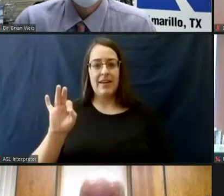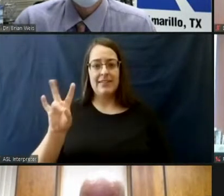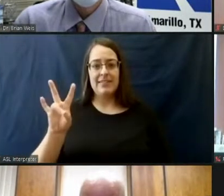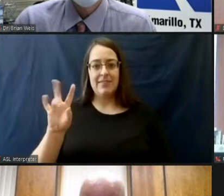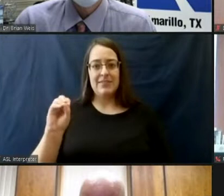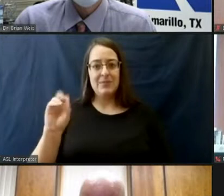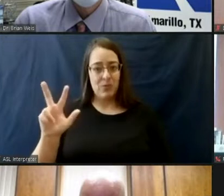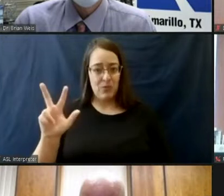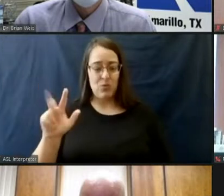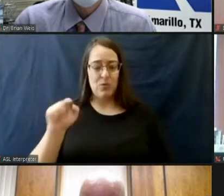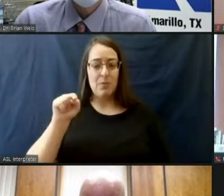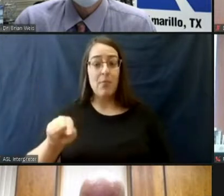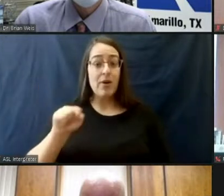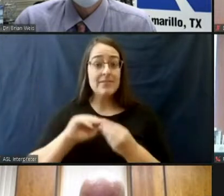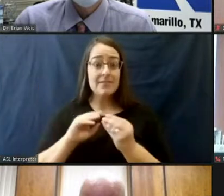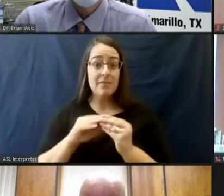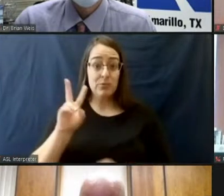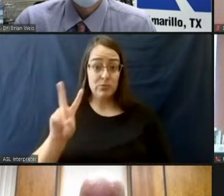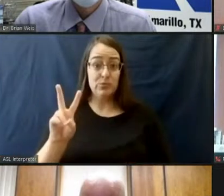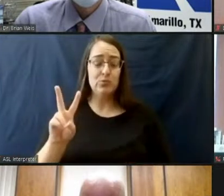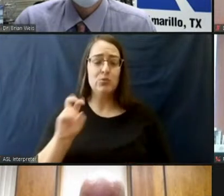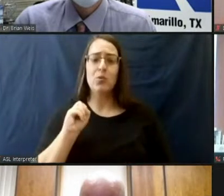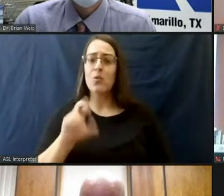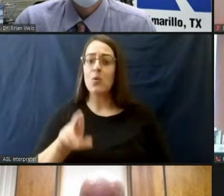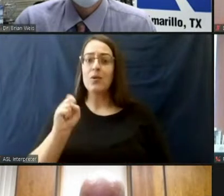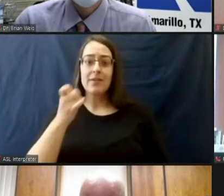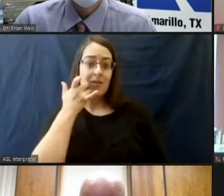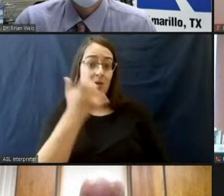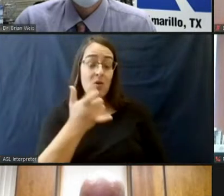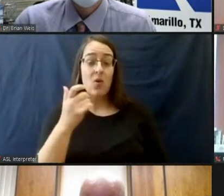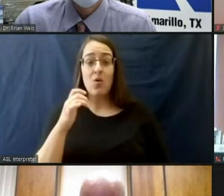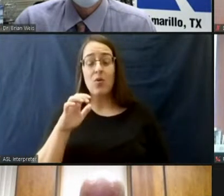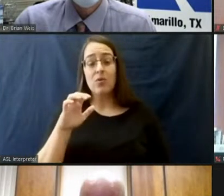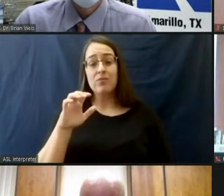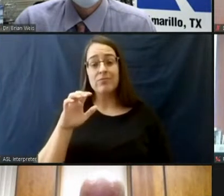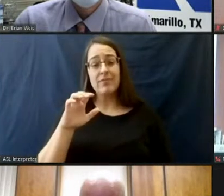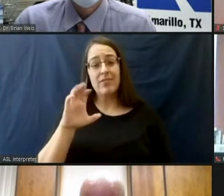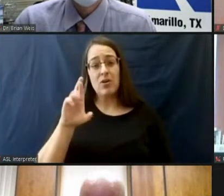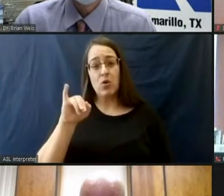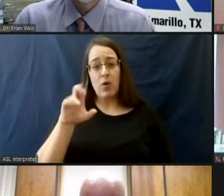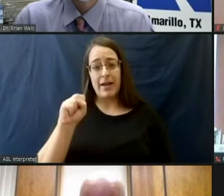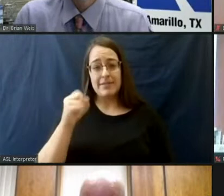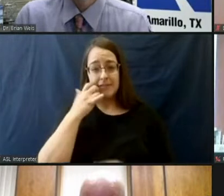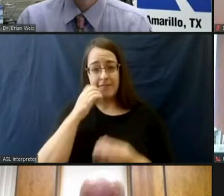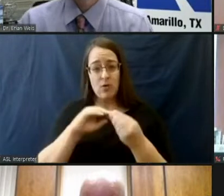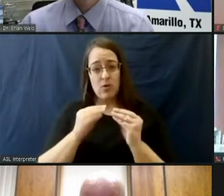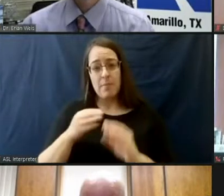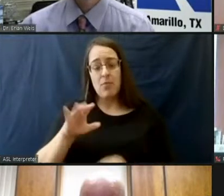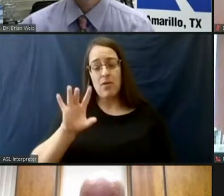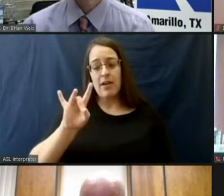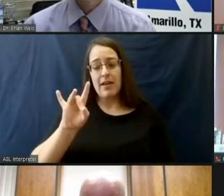806-355-9703, press option 2, or you can call the Veteran Crisis Line at